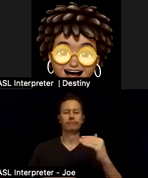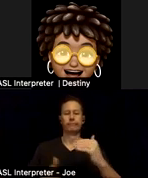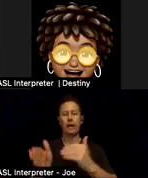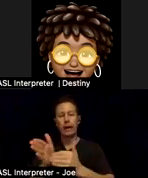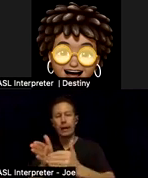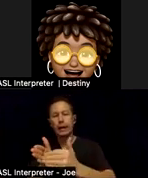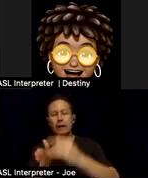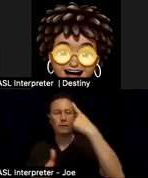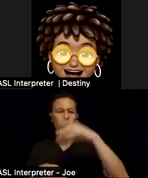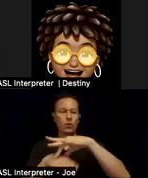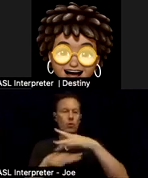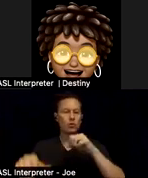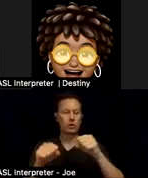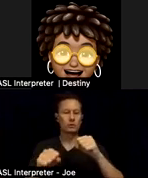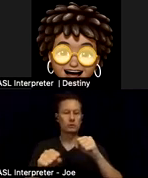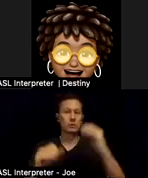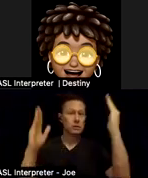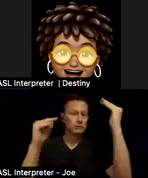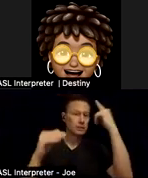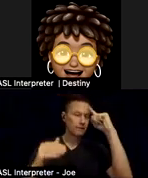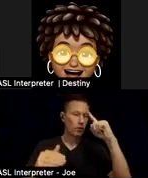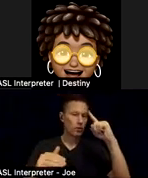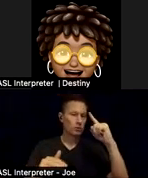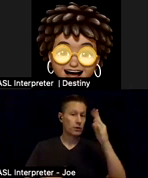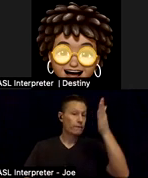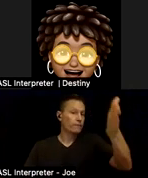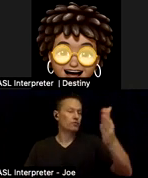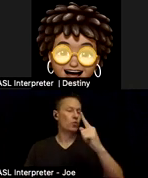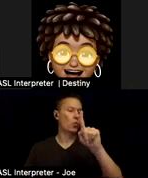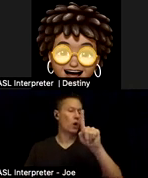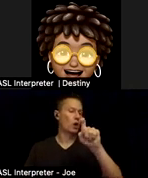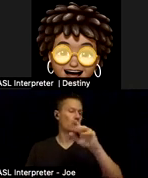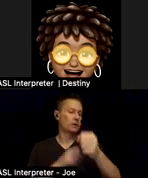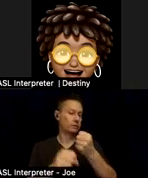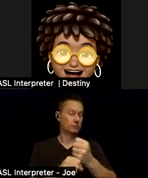earthquakes anticipated over the next 100 years. So